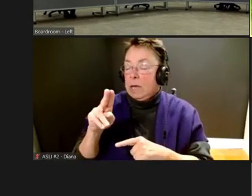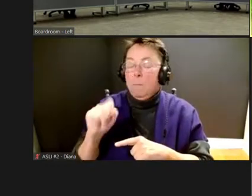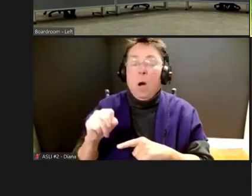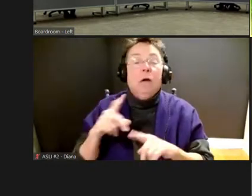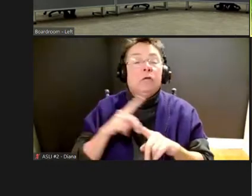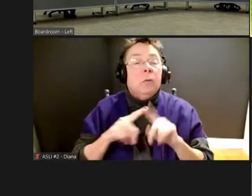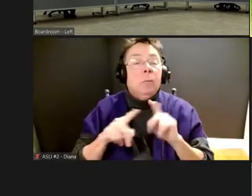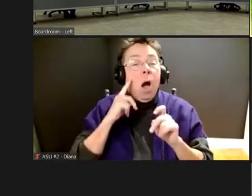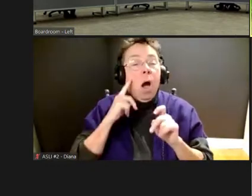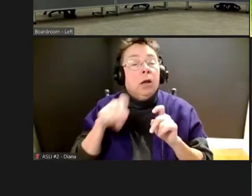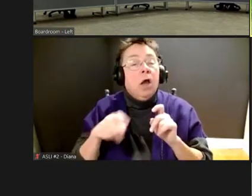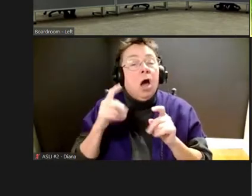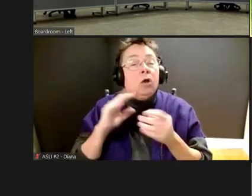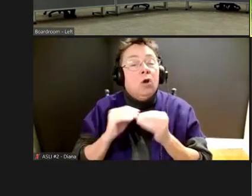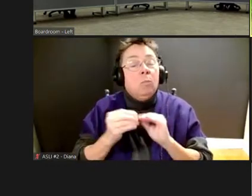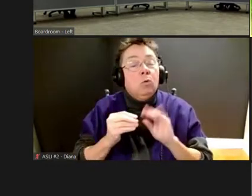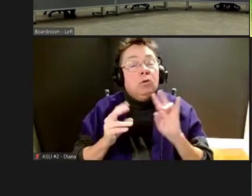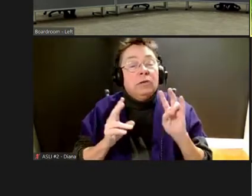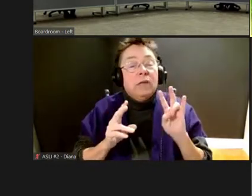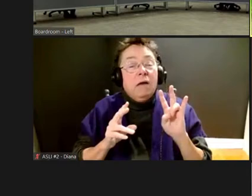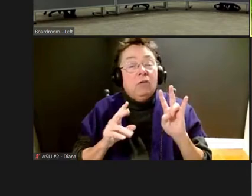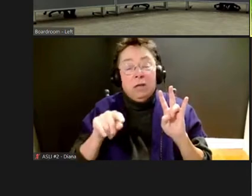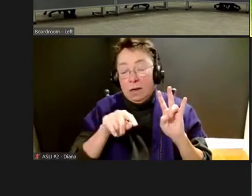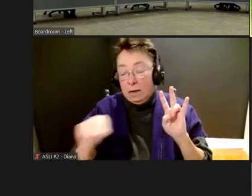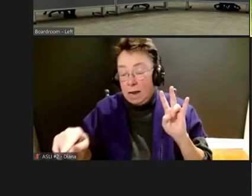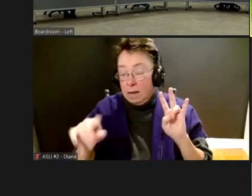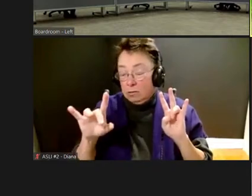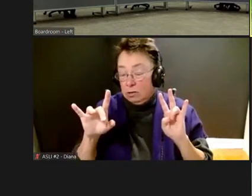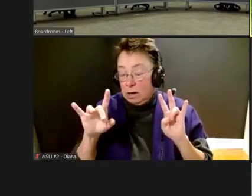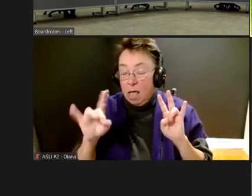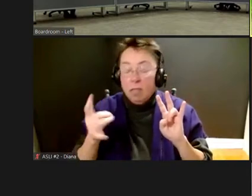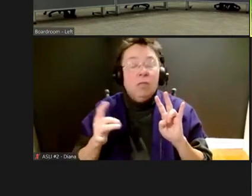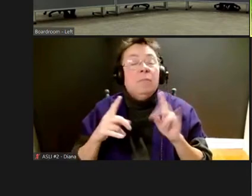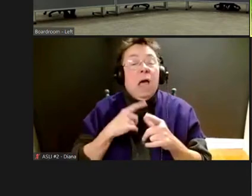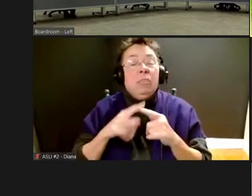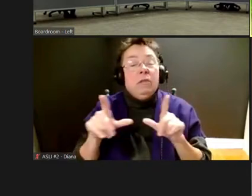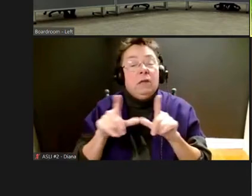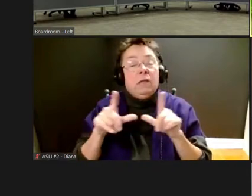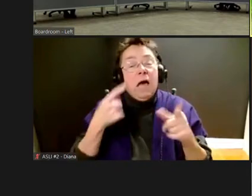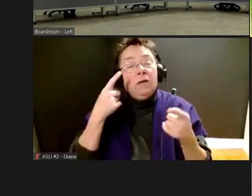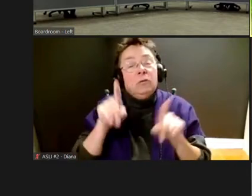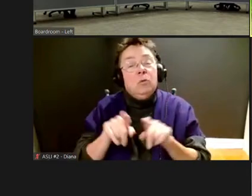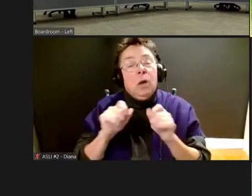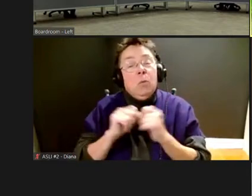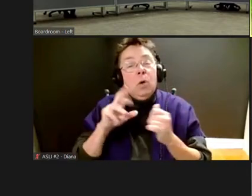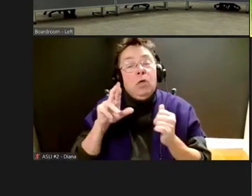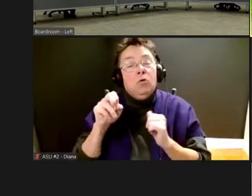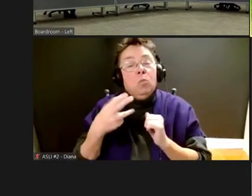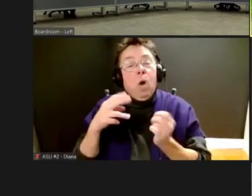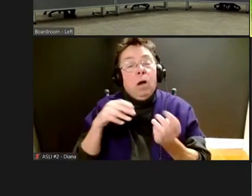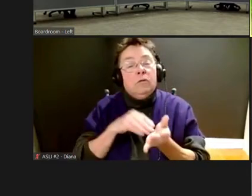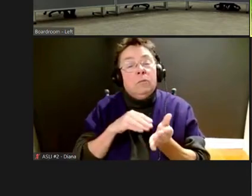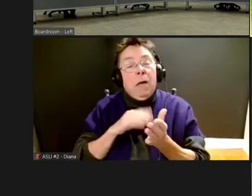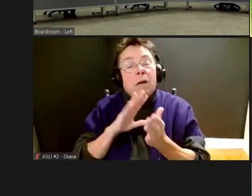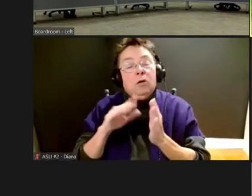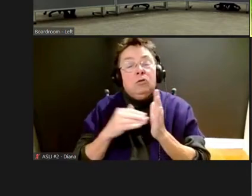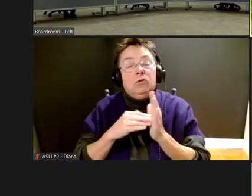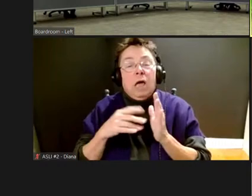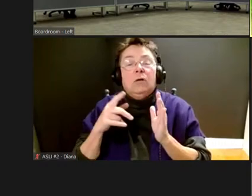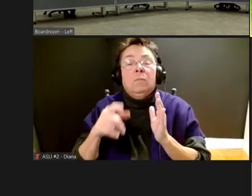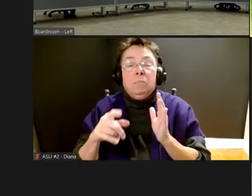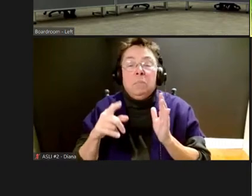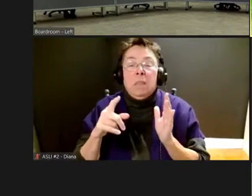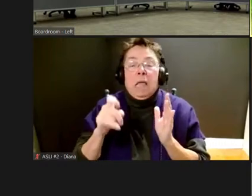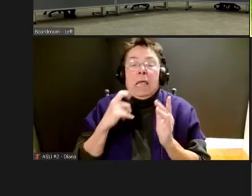agenda item number 7-F, the license agreement with Rush Medical Center and committee